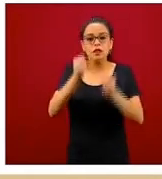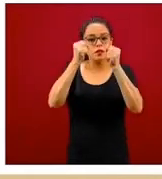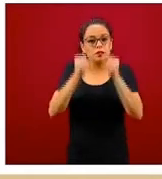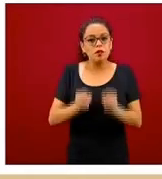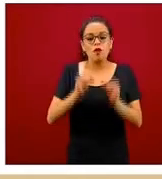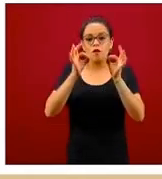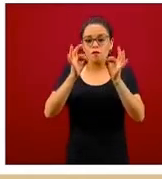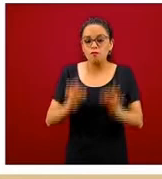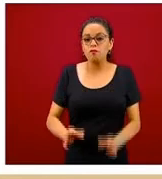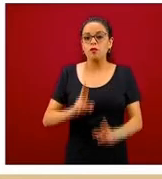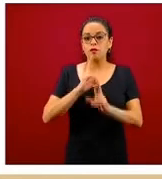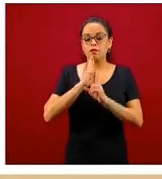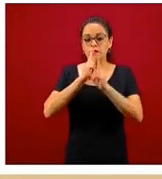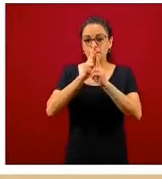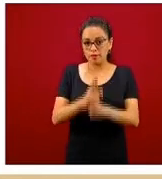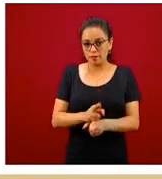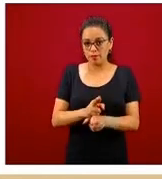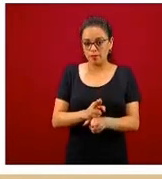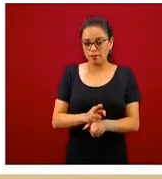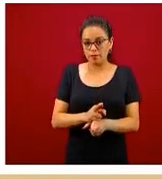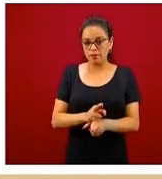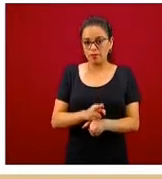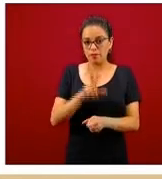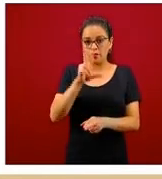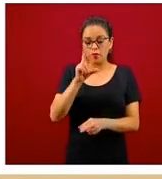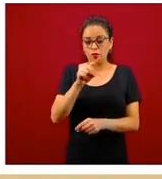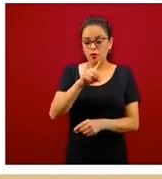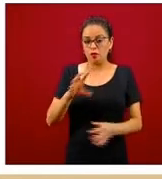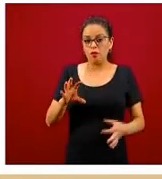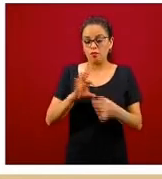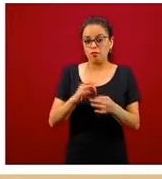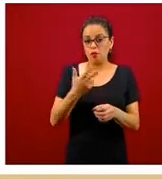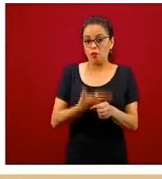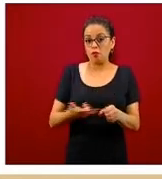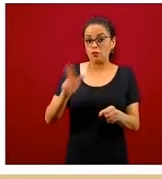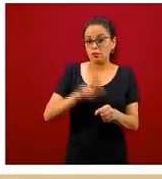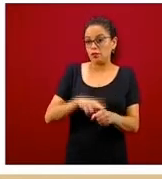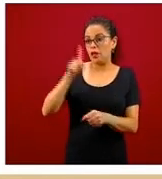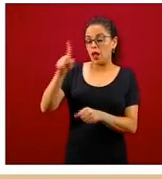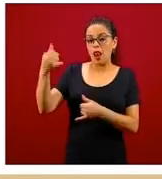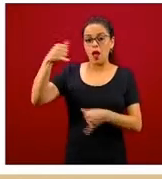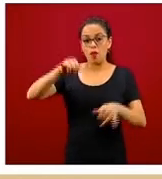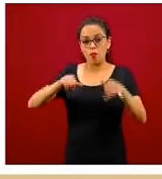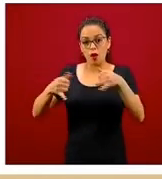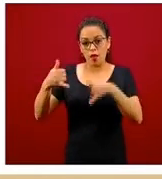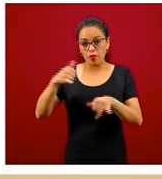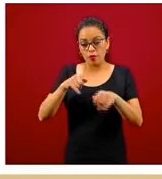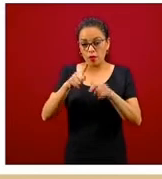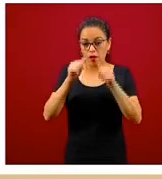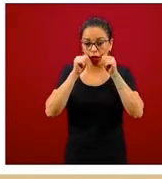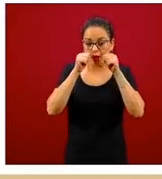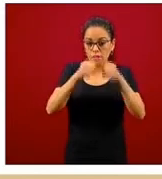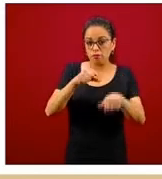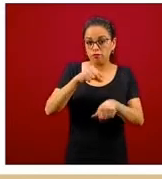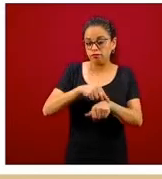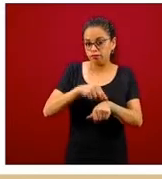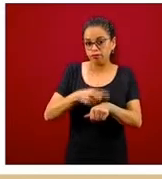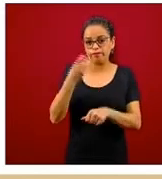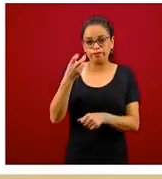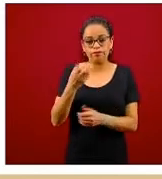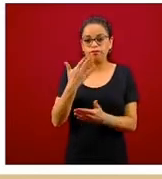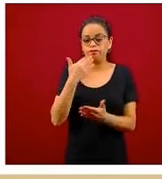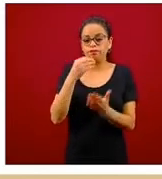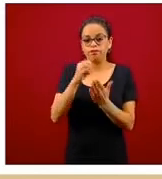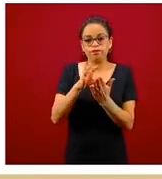positive results. Laboratories, clinical laboratories not pertaining to any hospital would not go through a